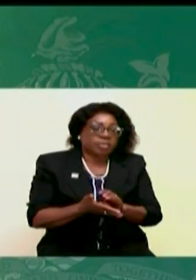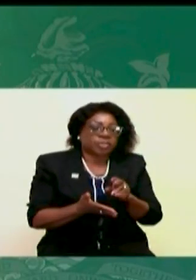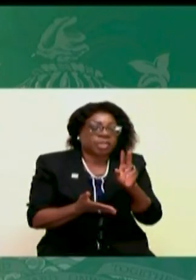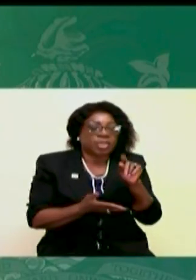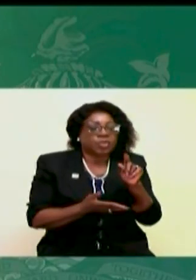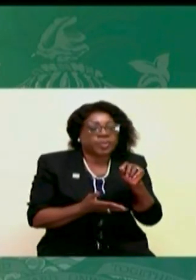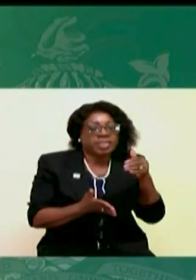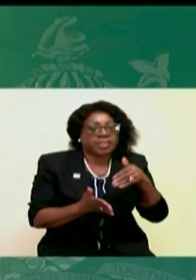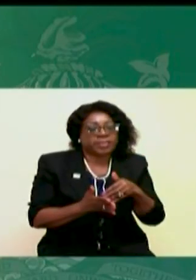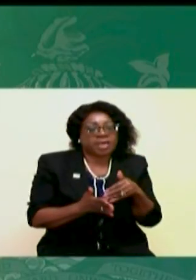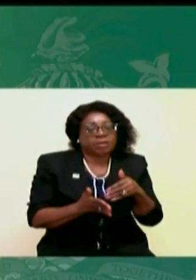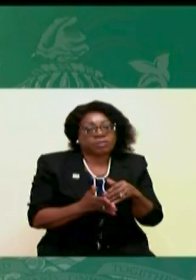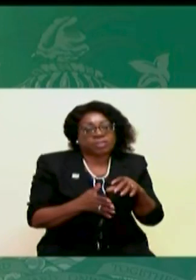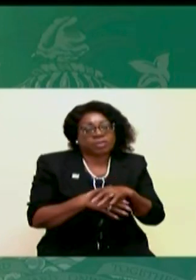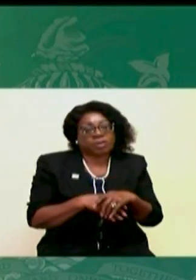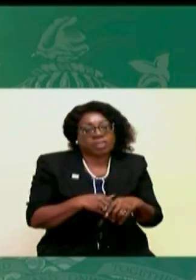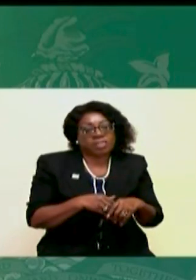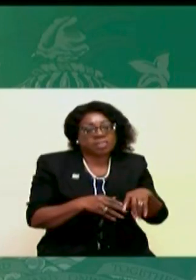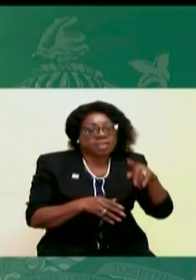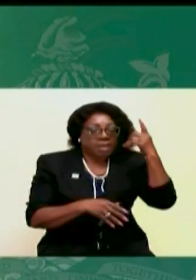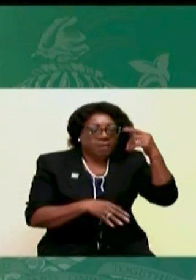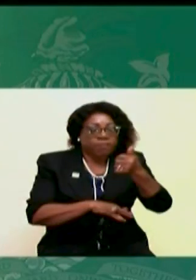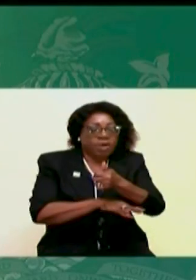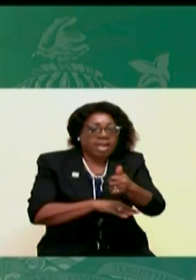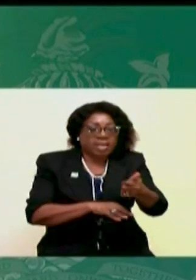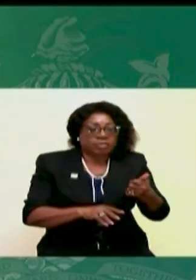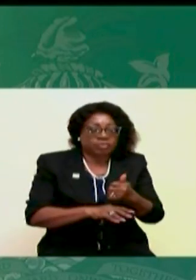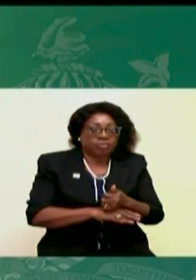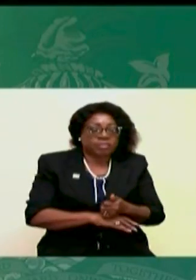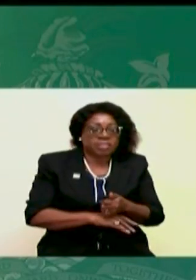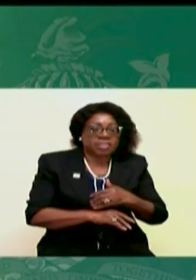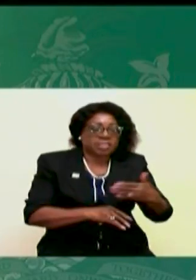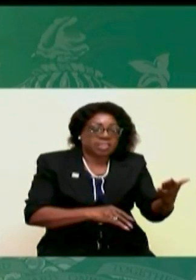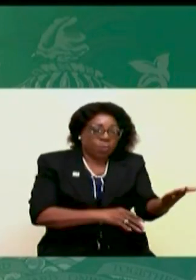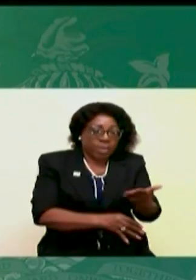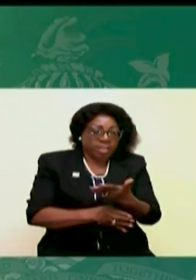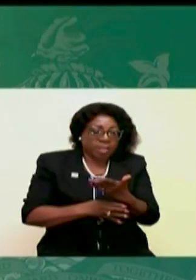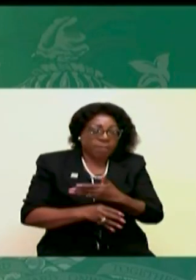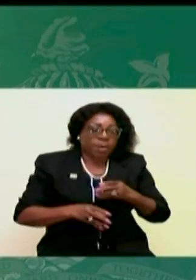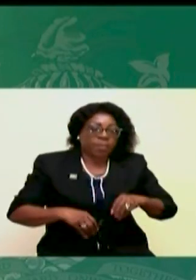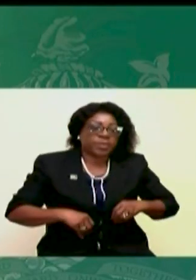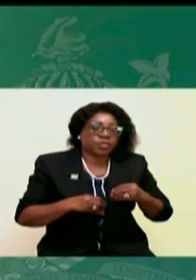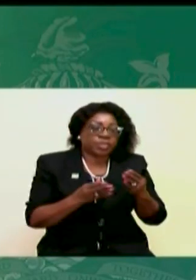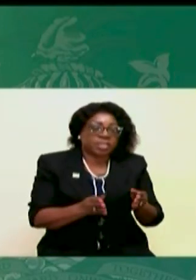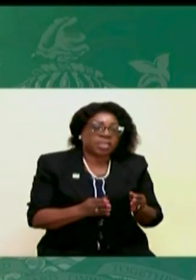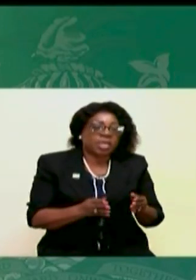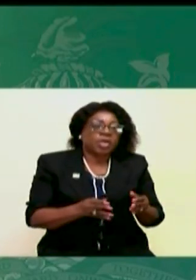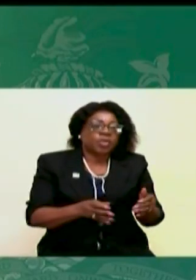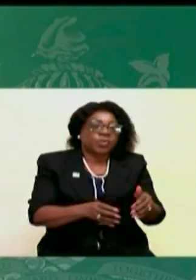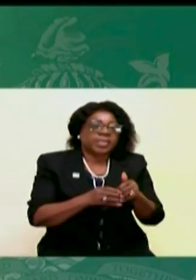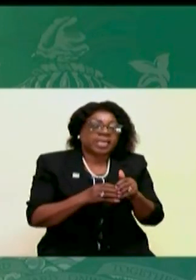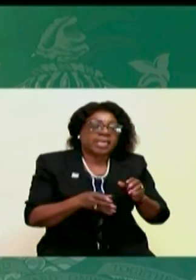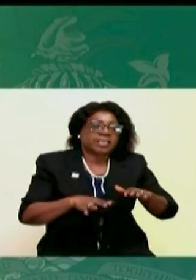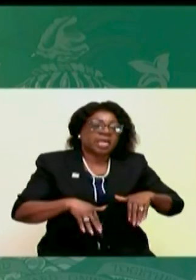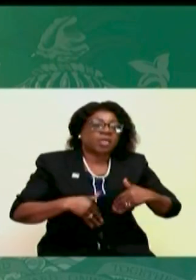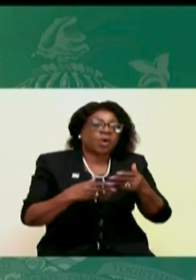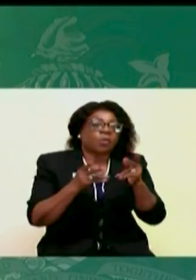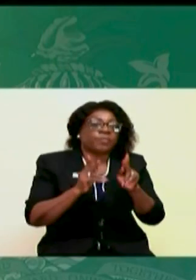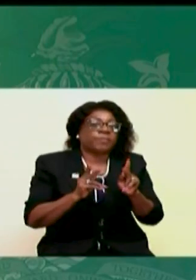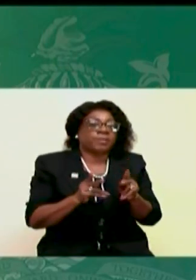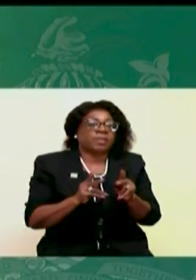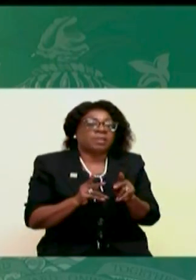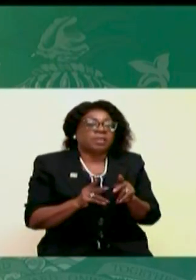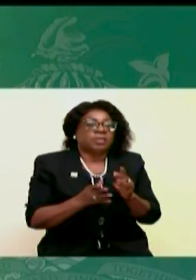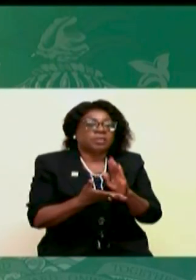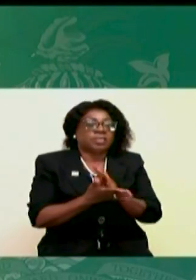$320,000. For Androsians, this is a welcomed opportunity to engage our young people in civic